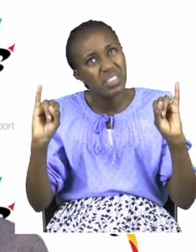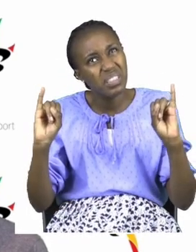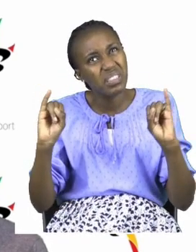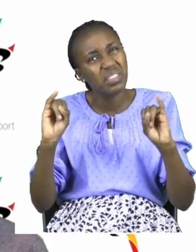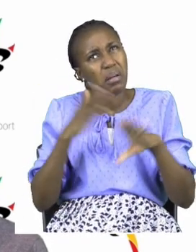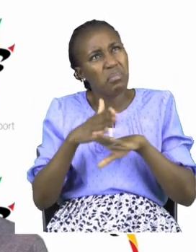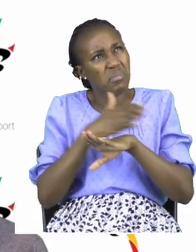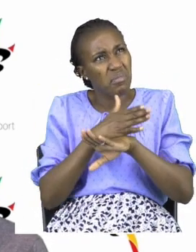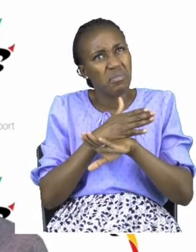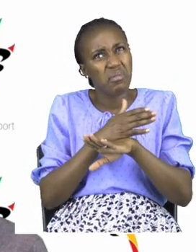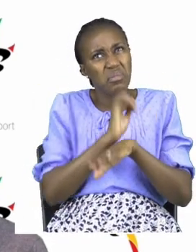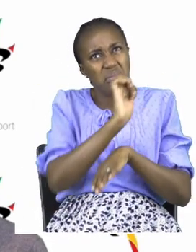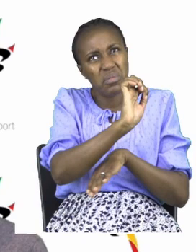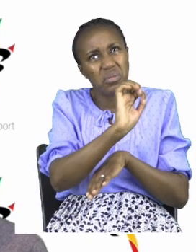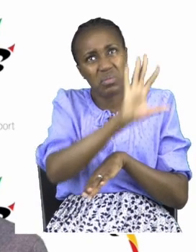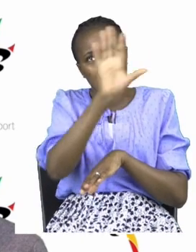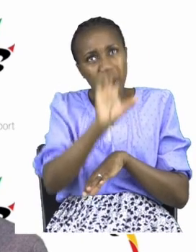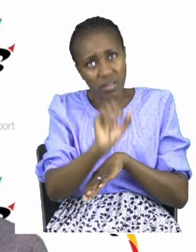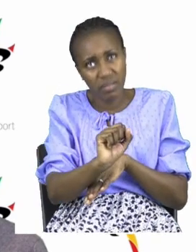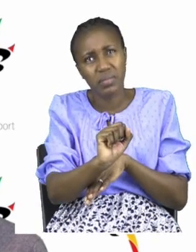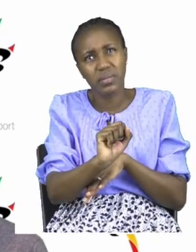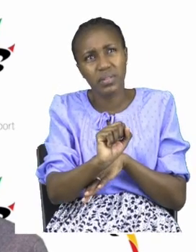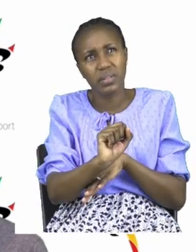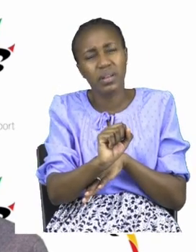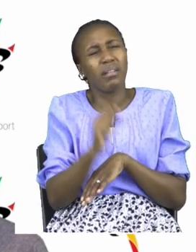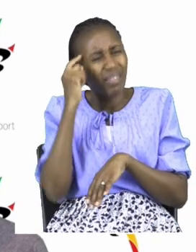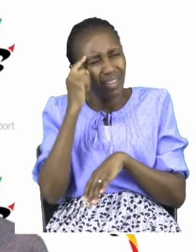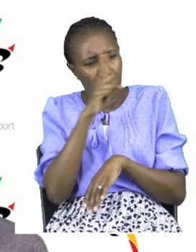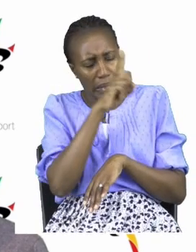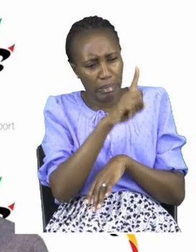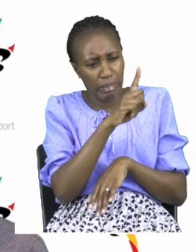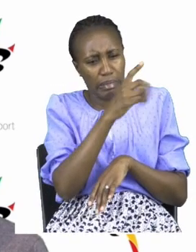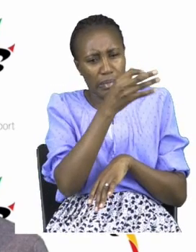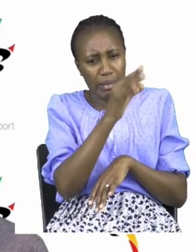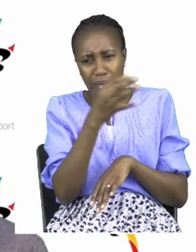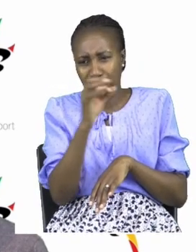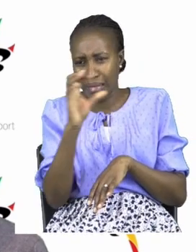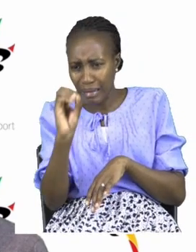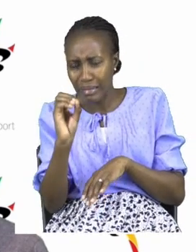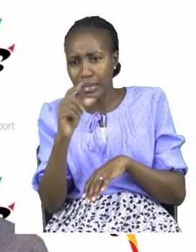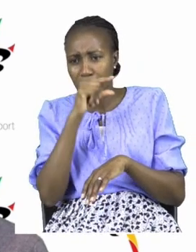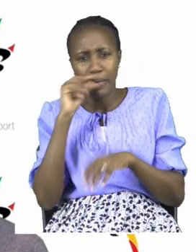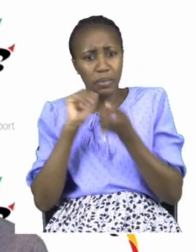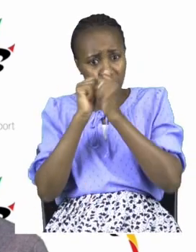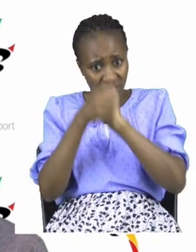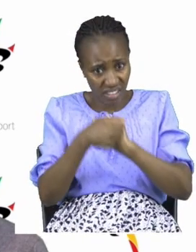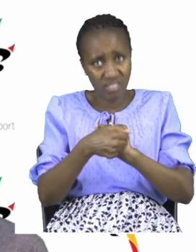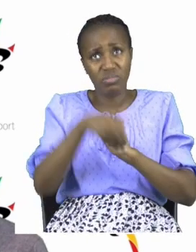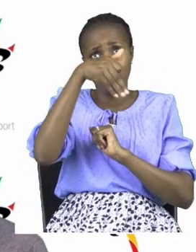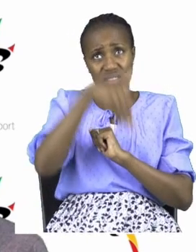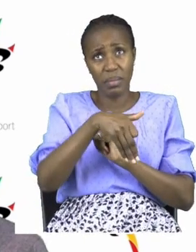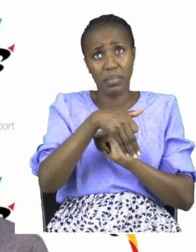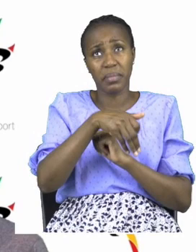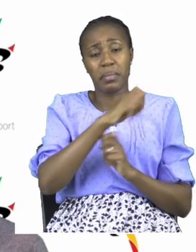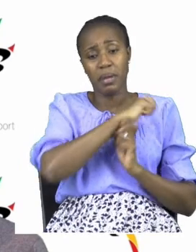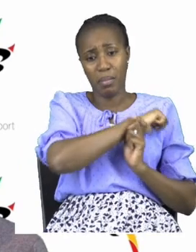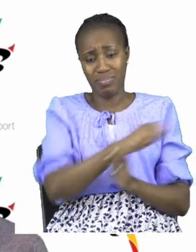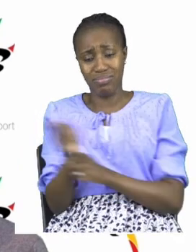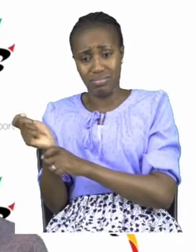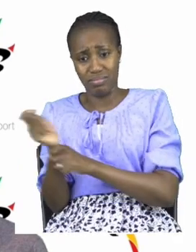Association, and in 1990 it was renamed to Namibia Tennis Association.